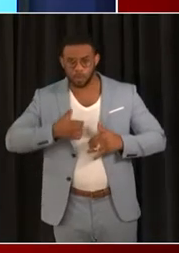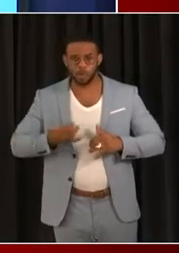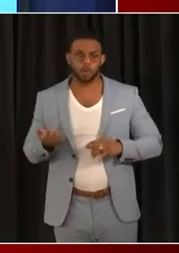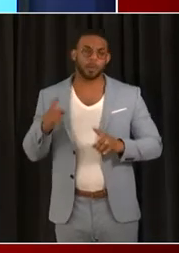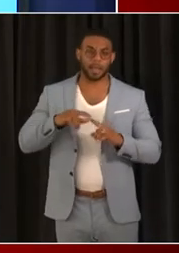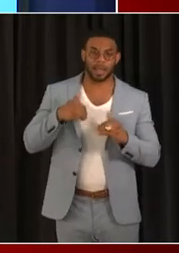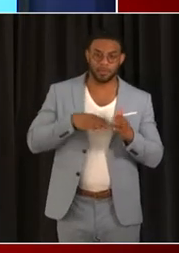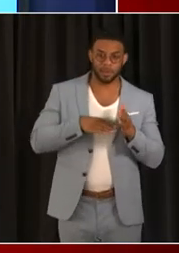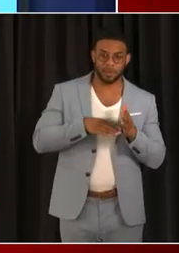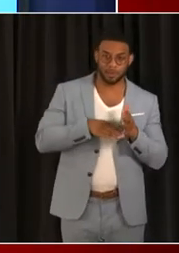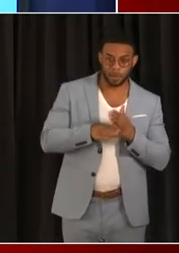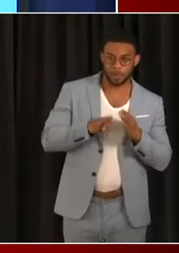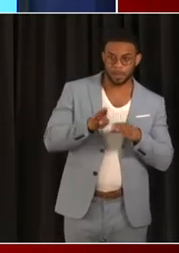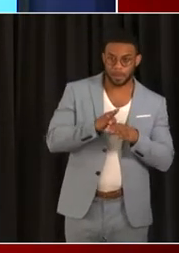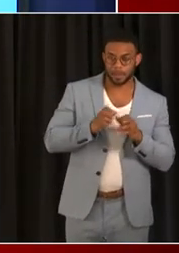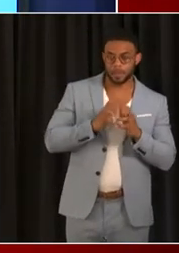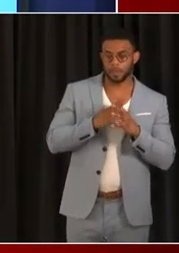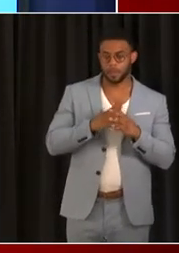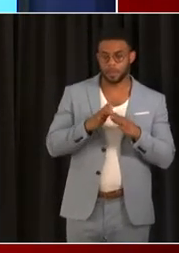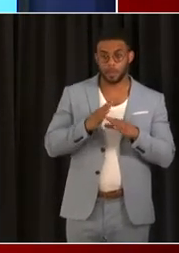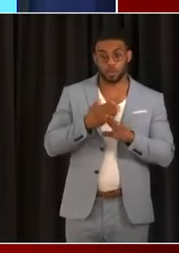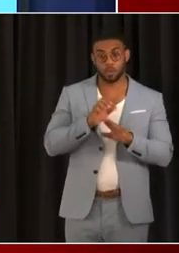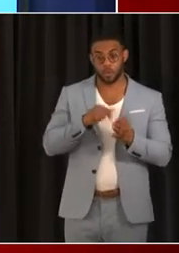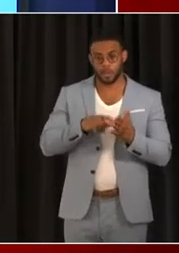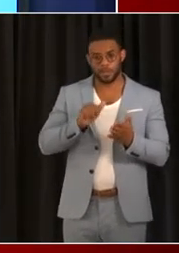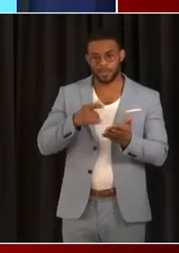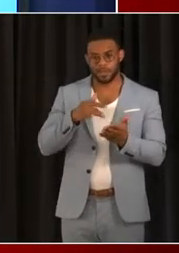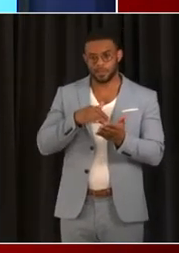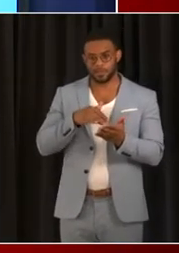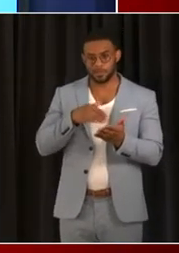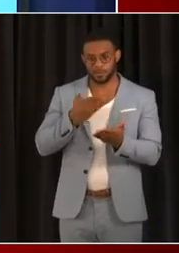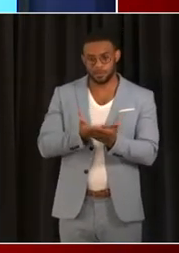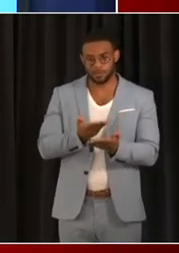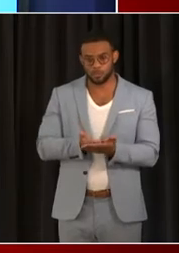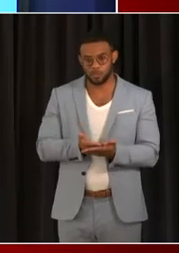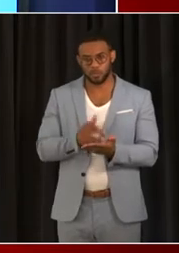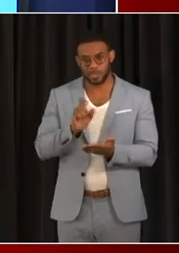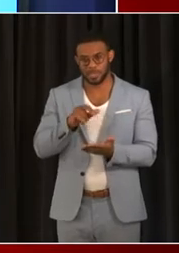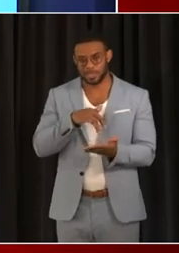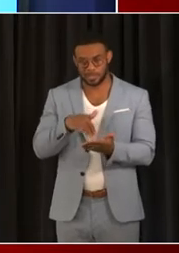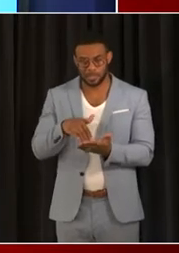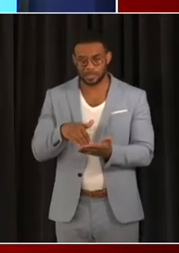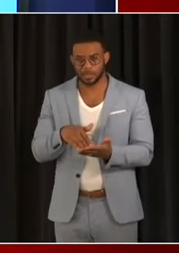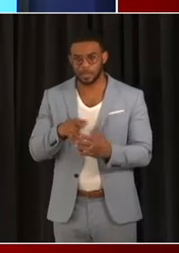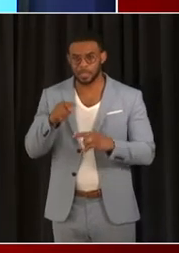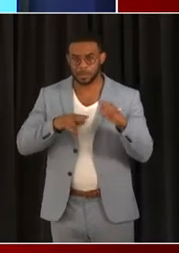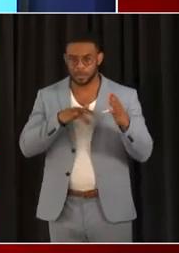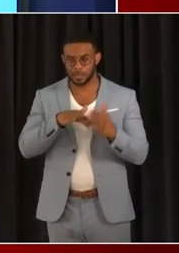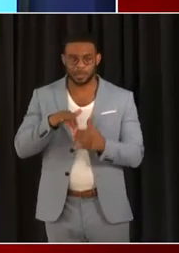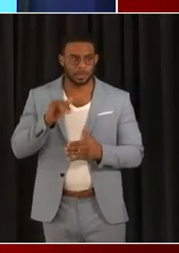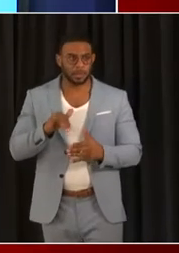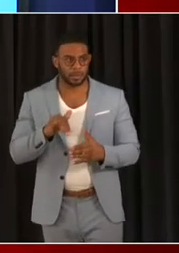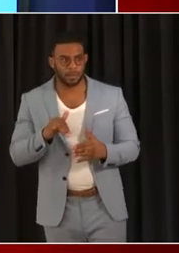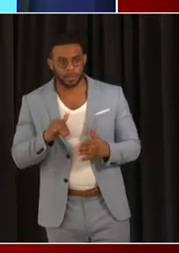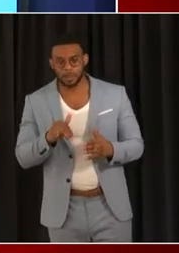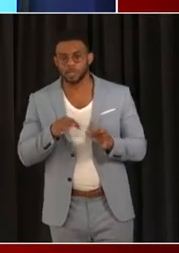back to having a Minority Business Enterprise Program, and before you can do so, one of the necessary things you need is a disparity study